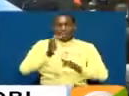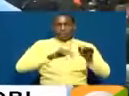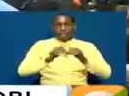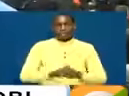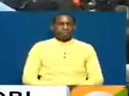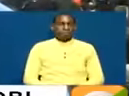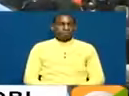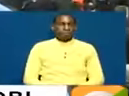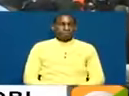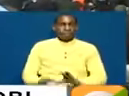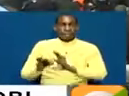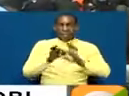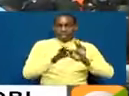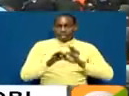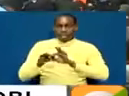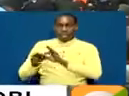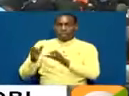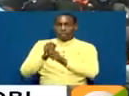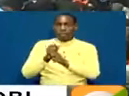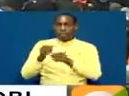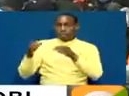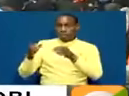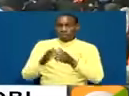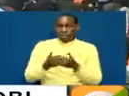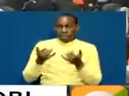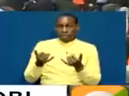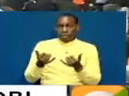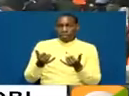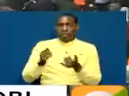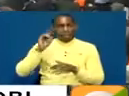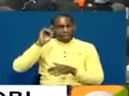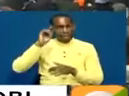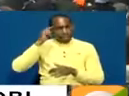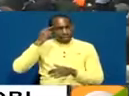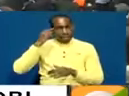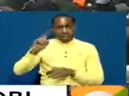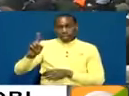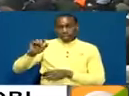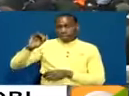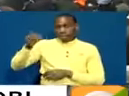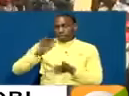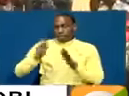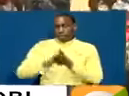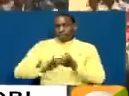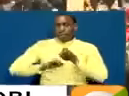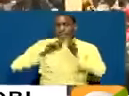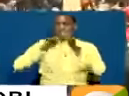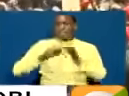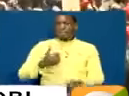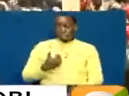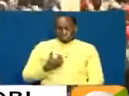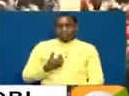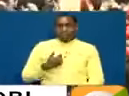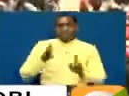elections. The Azimio la Umoja One Kenya coalition party, which considers Nairobi City to be its stronghold,